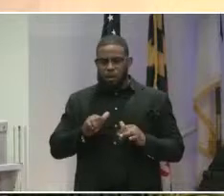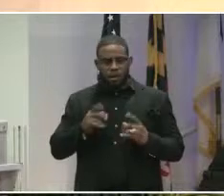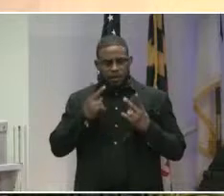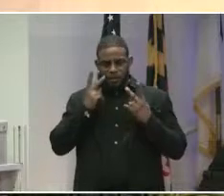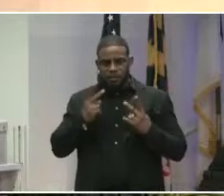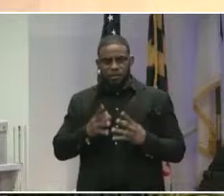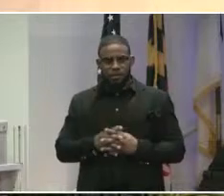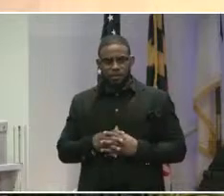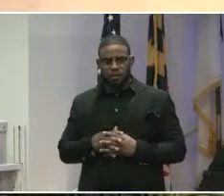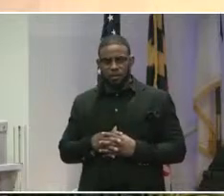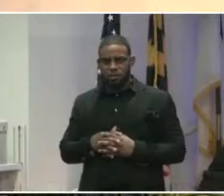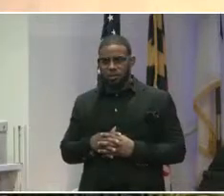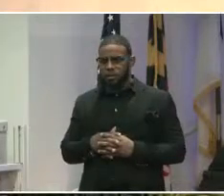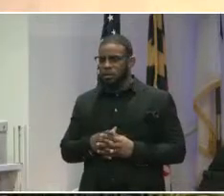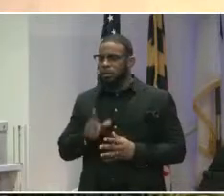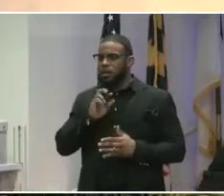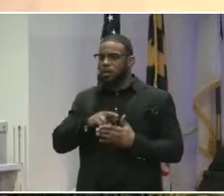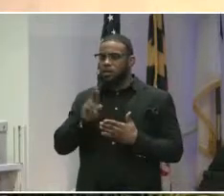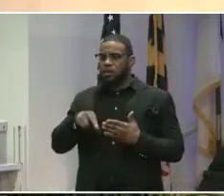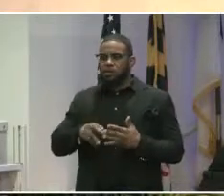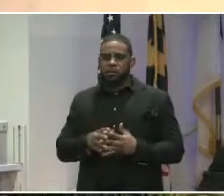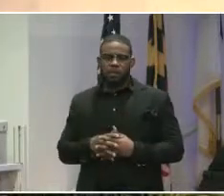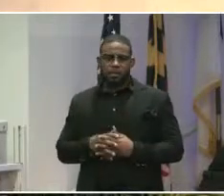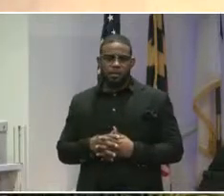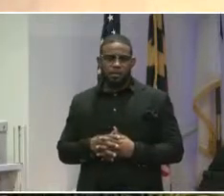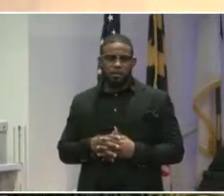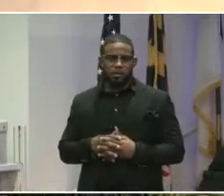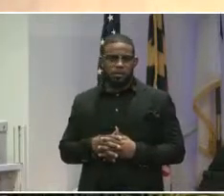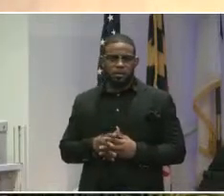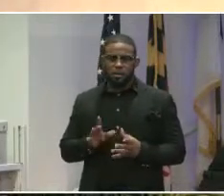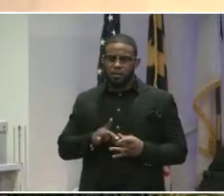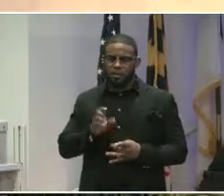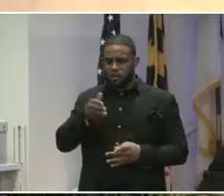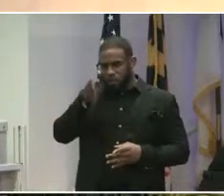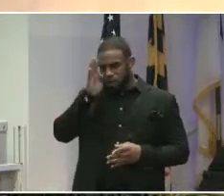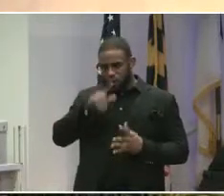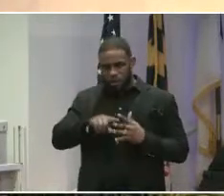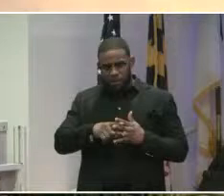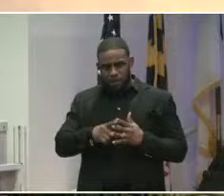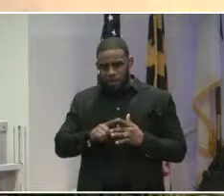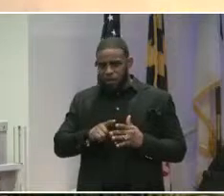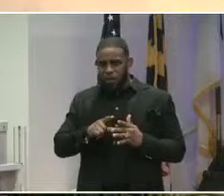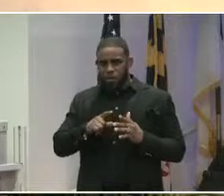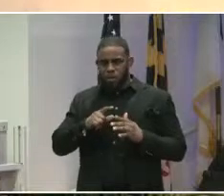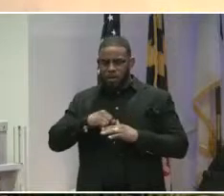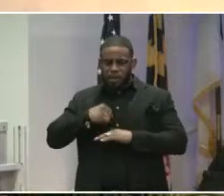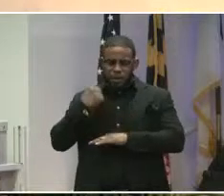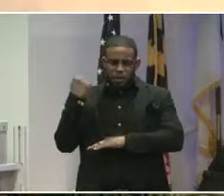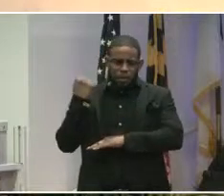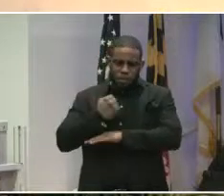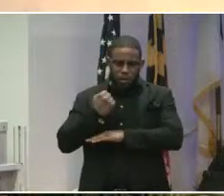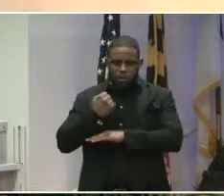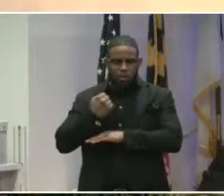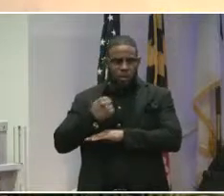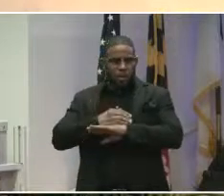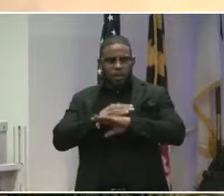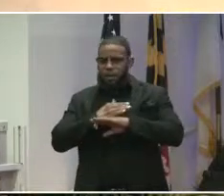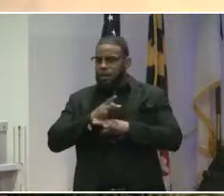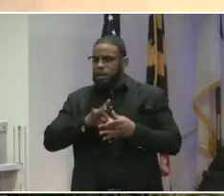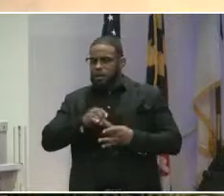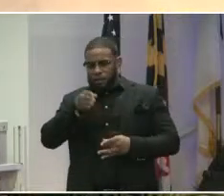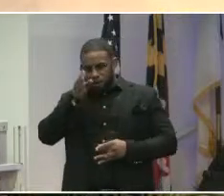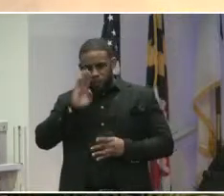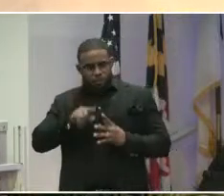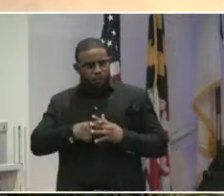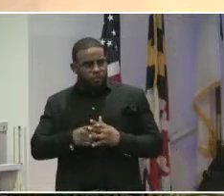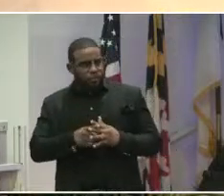see is the results. As the Spirit of God begins to knock down the barriers. The Spirit of